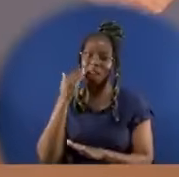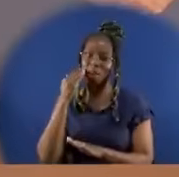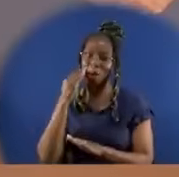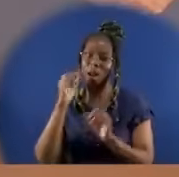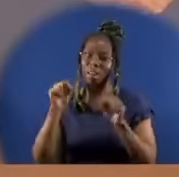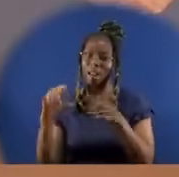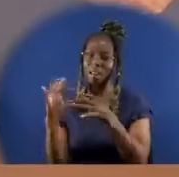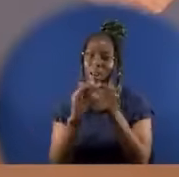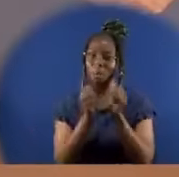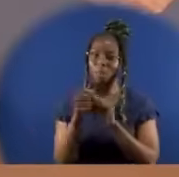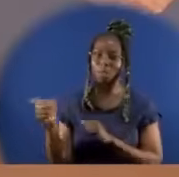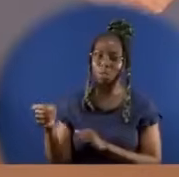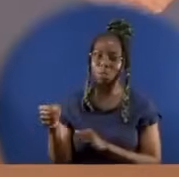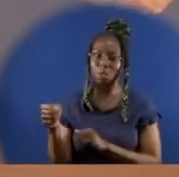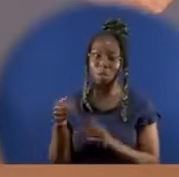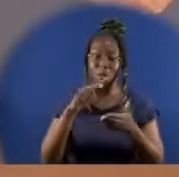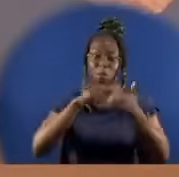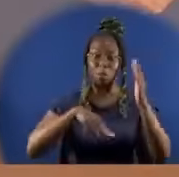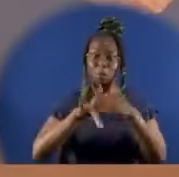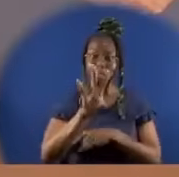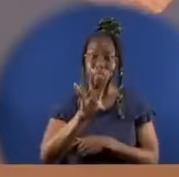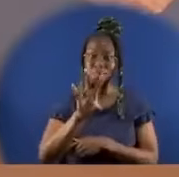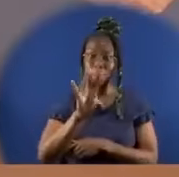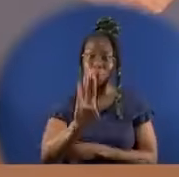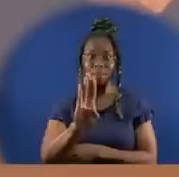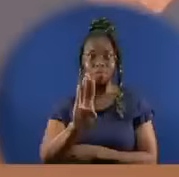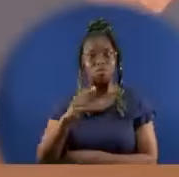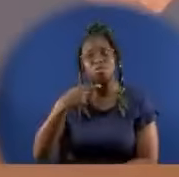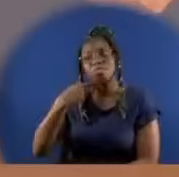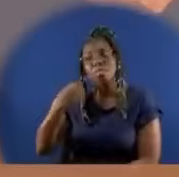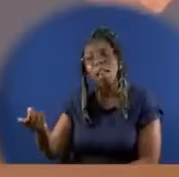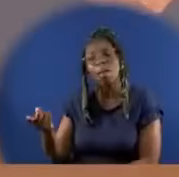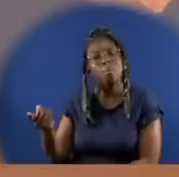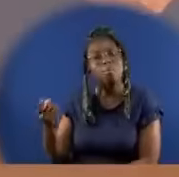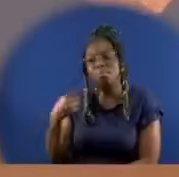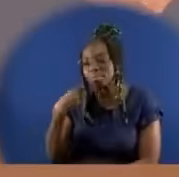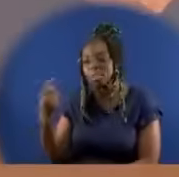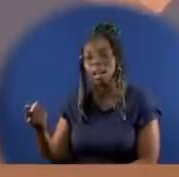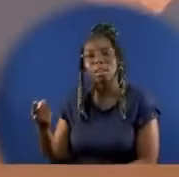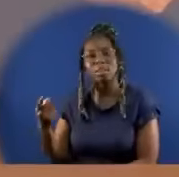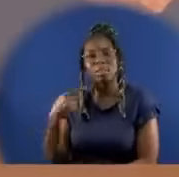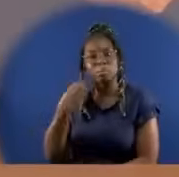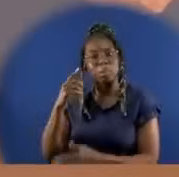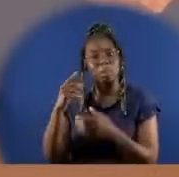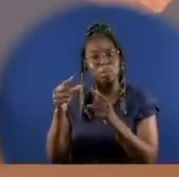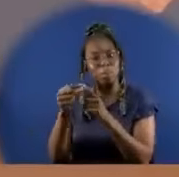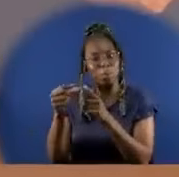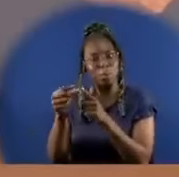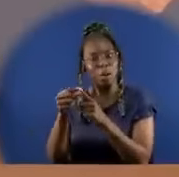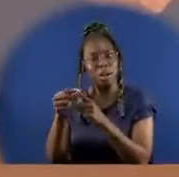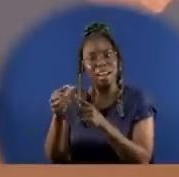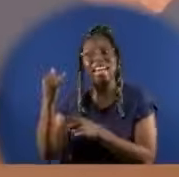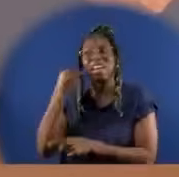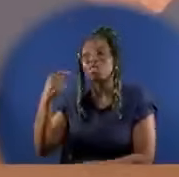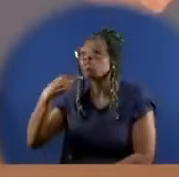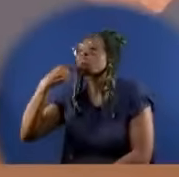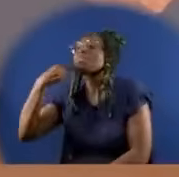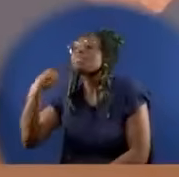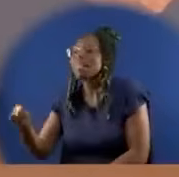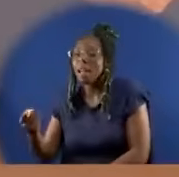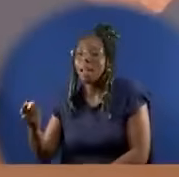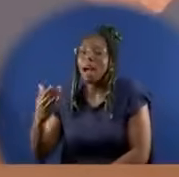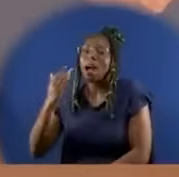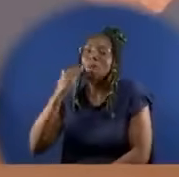Verse 7b, speak the word. And if you speak the word, my servant will be healed. I